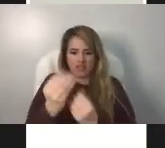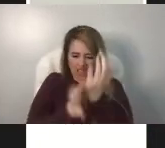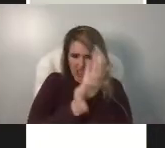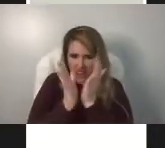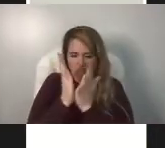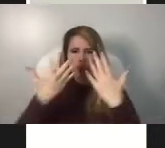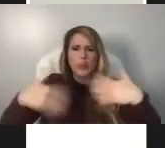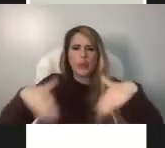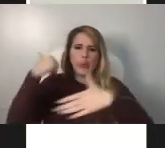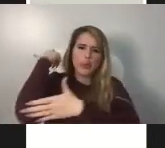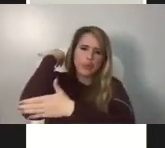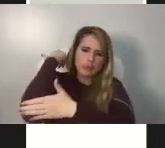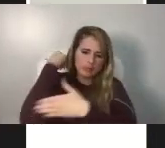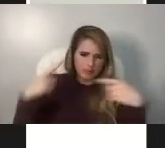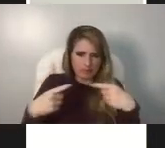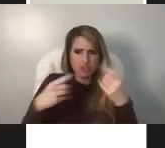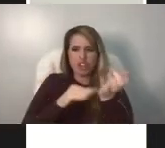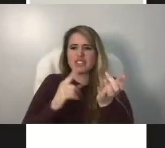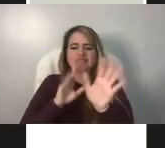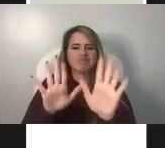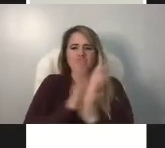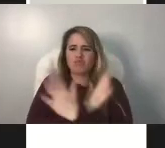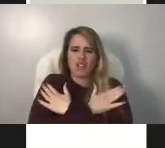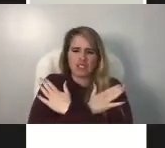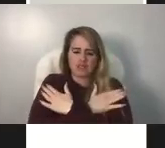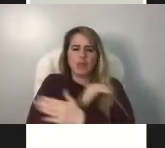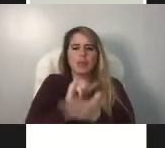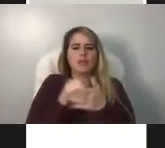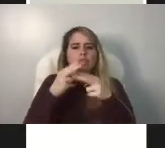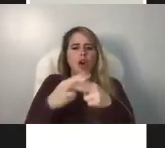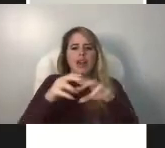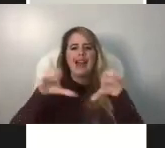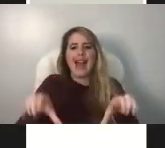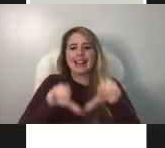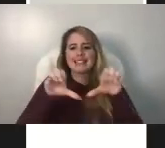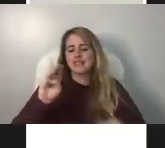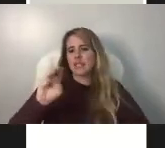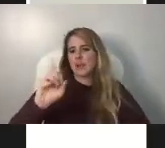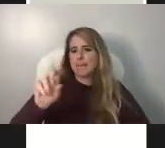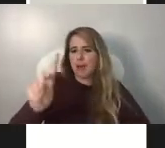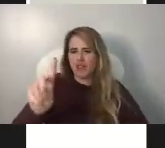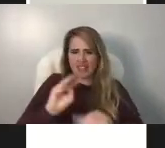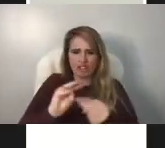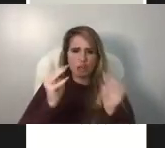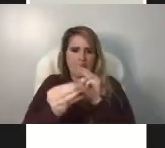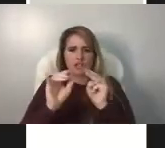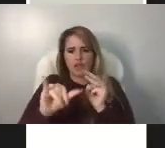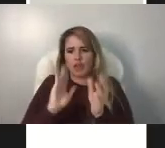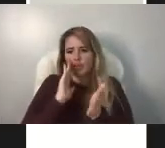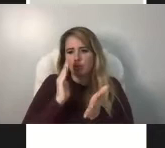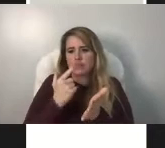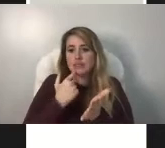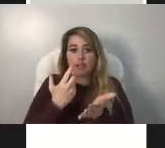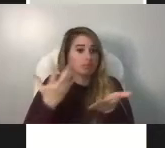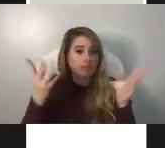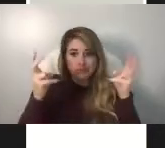might say, why don't you take a little rest? So we call that activity modification, which is sort of a nice way or a euphemism for saying stop doing it